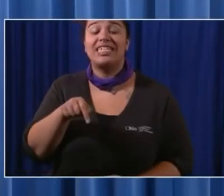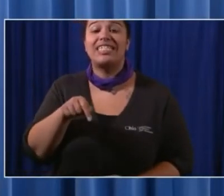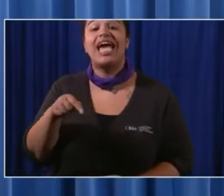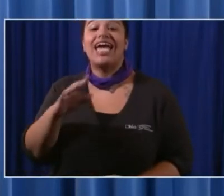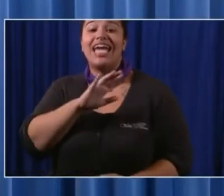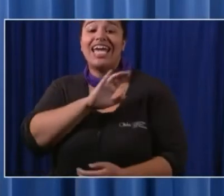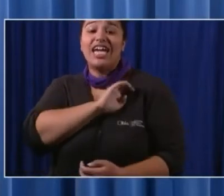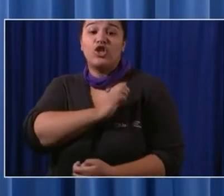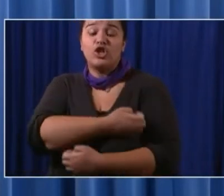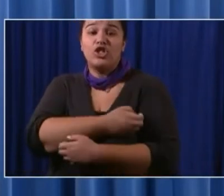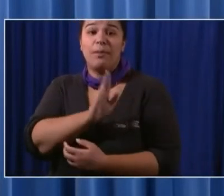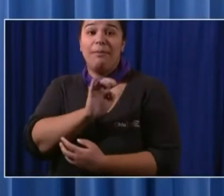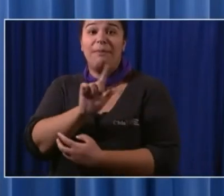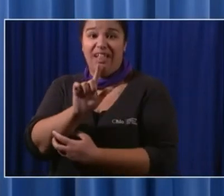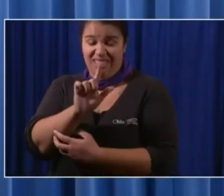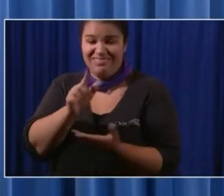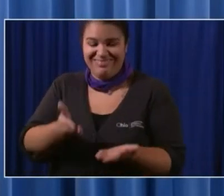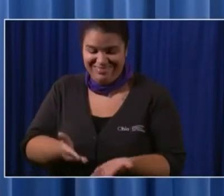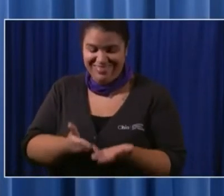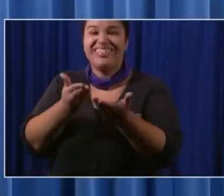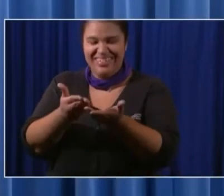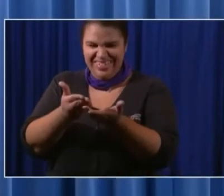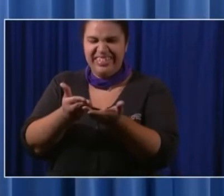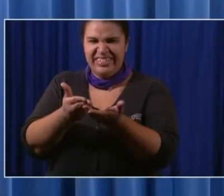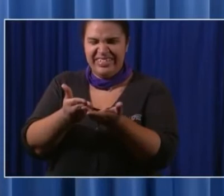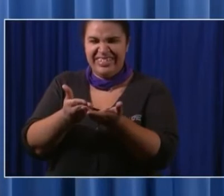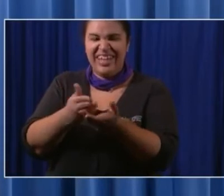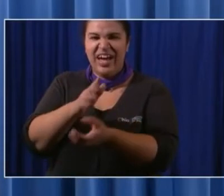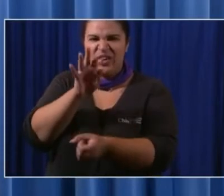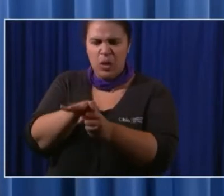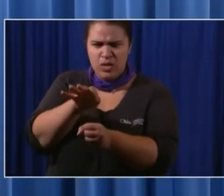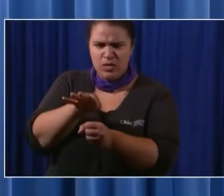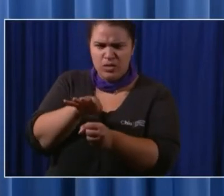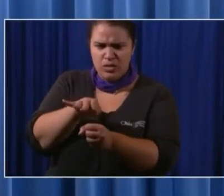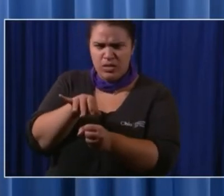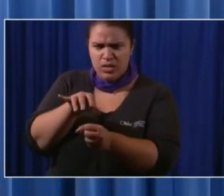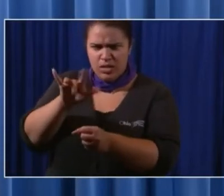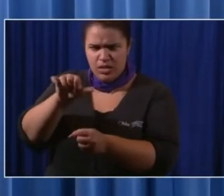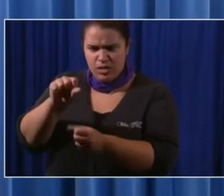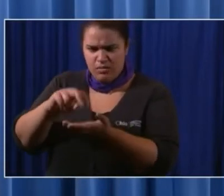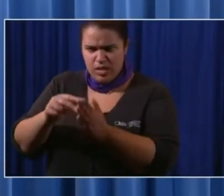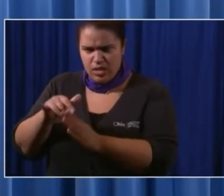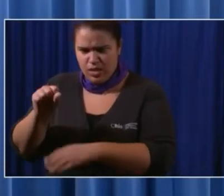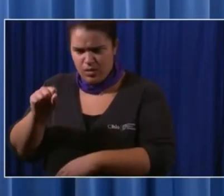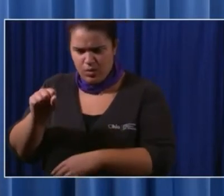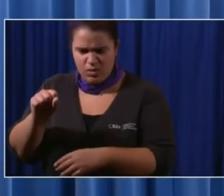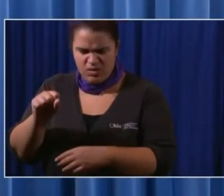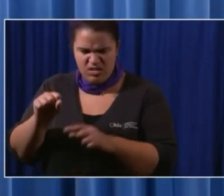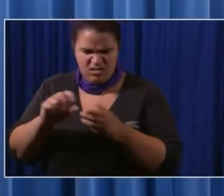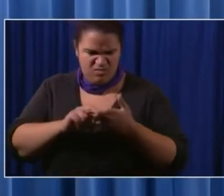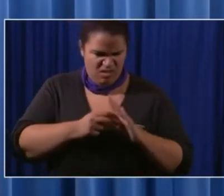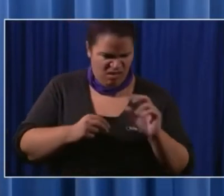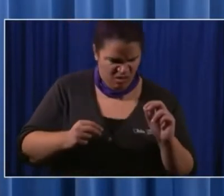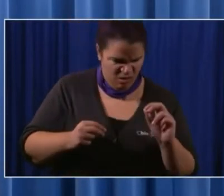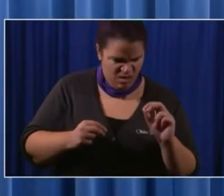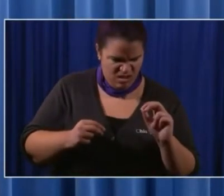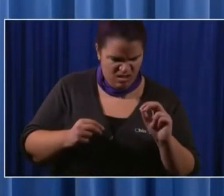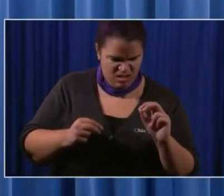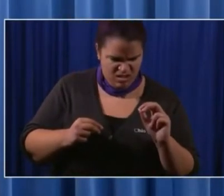know if yes means no or no means yes. Is that legislation that can be put in so when the